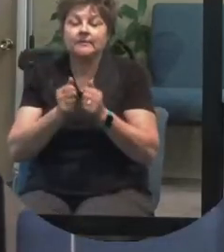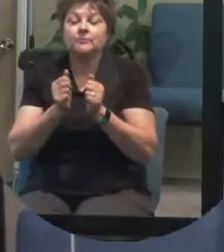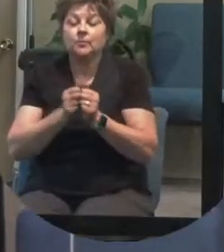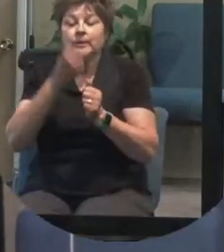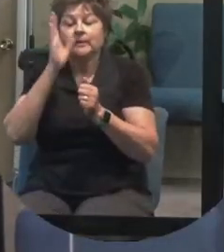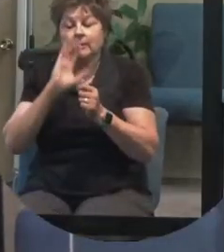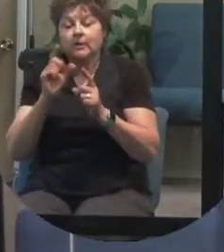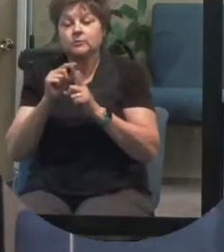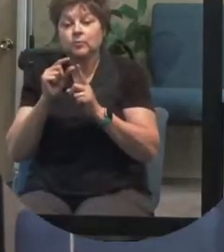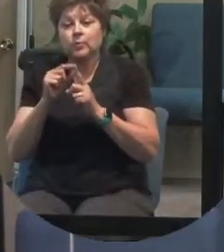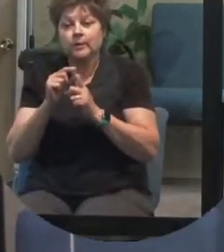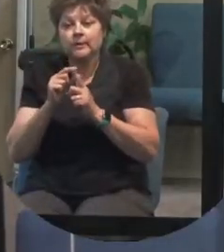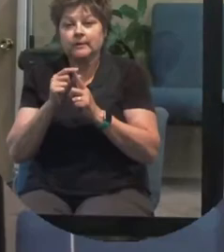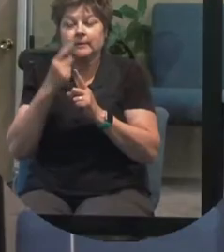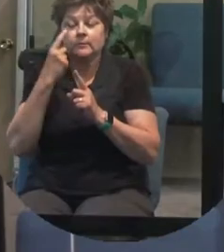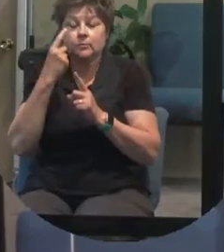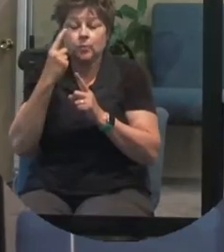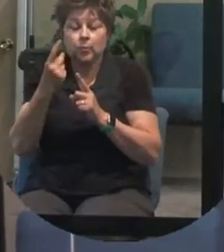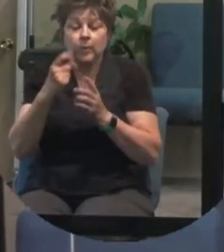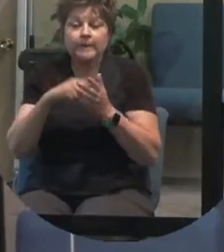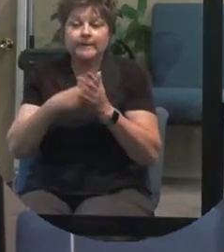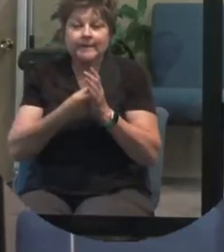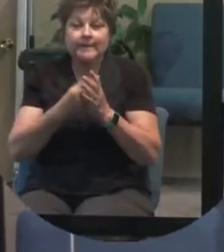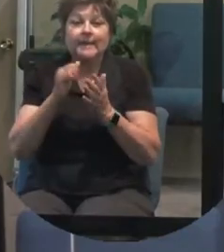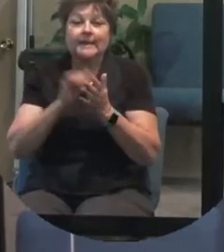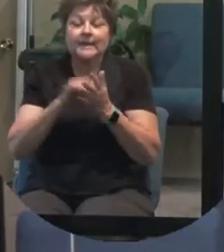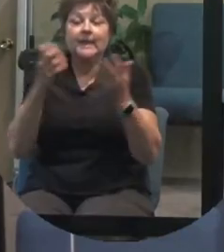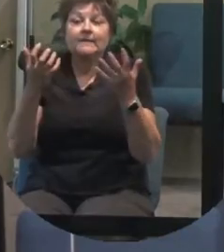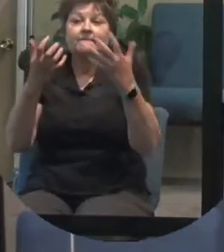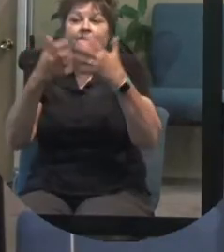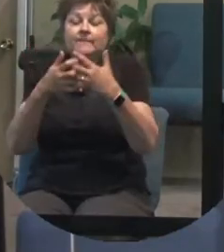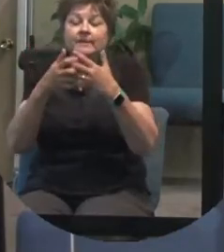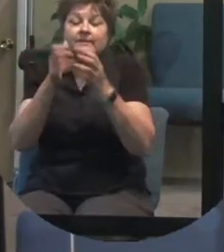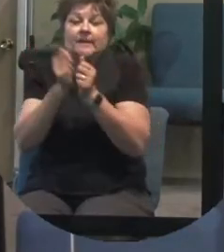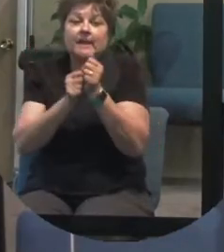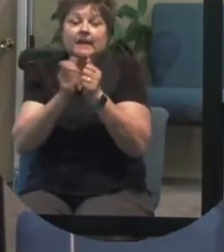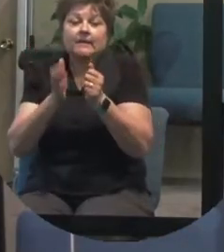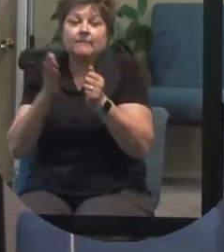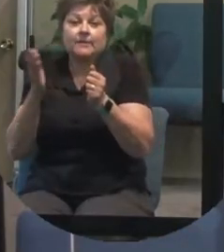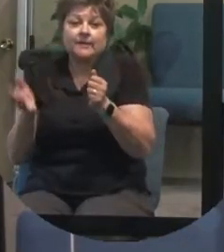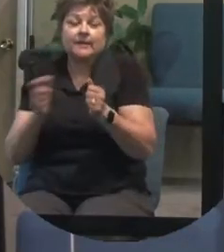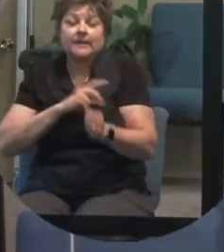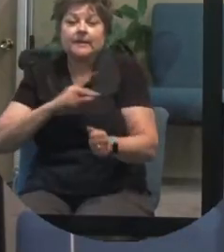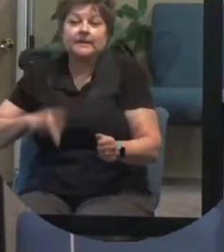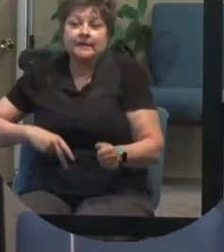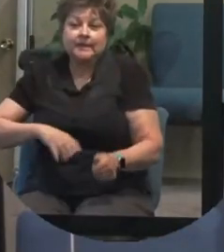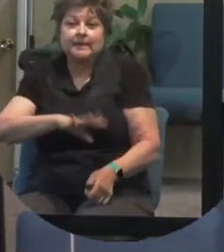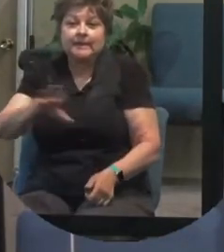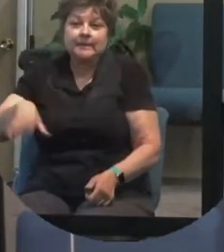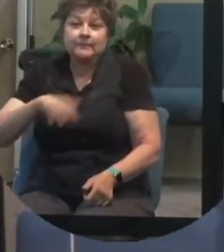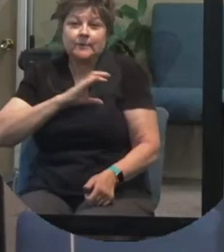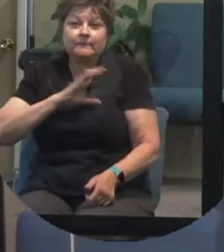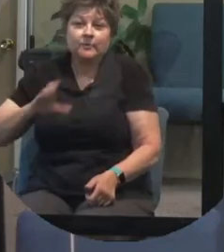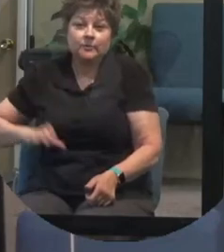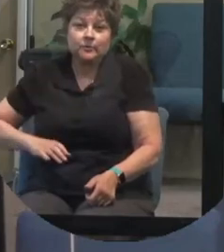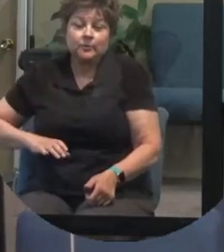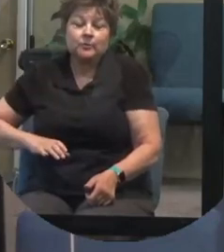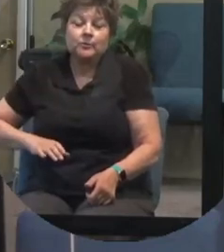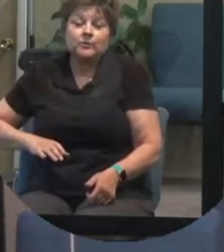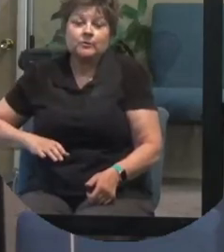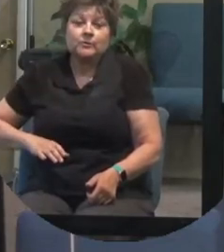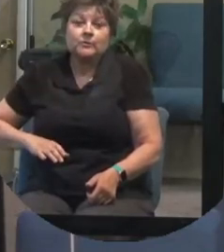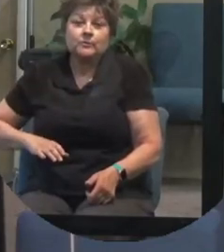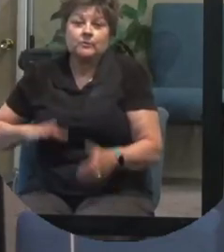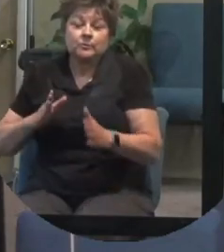Word. There is one key that fits everything in the kingdom of Christianity, in the kingdom of